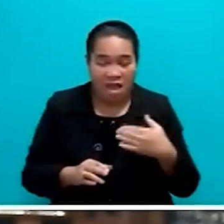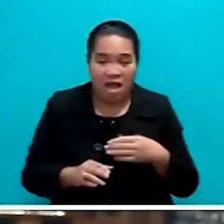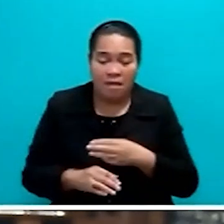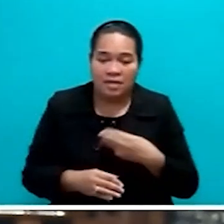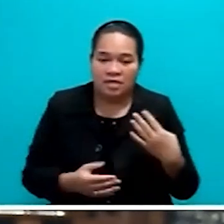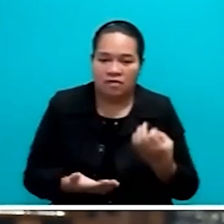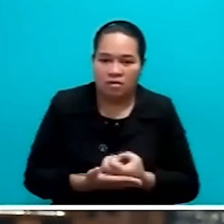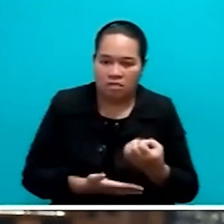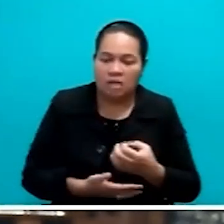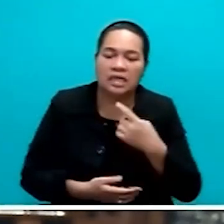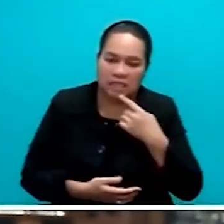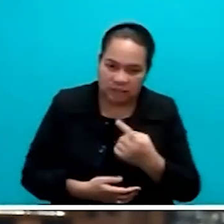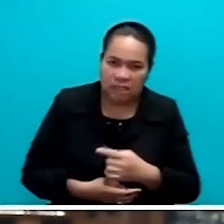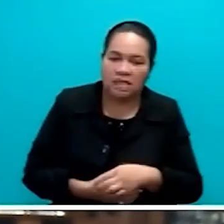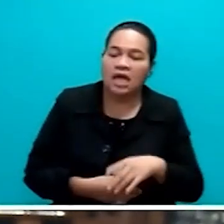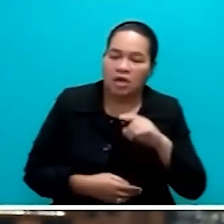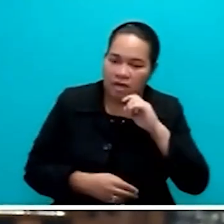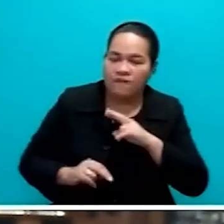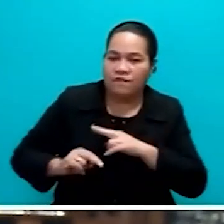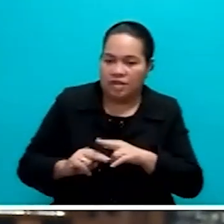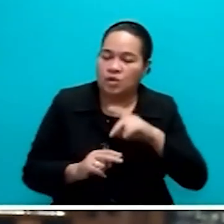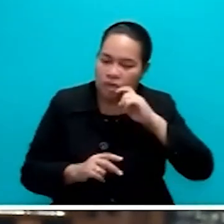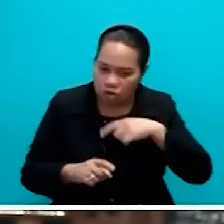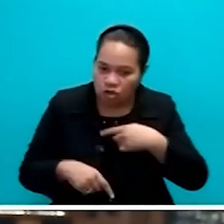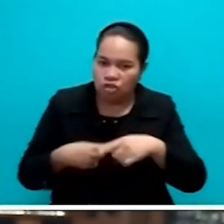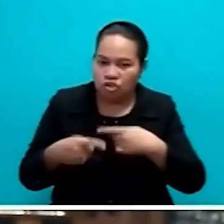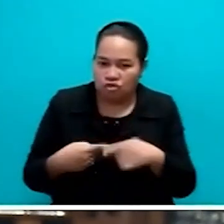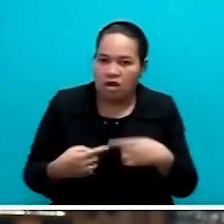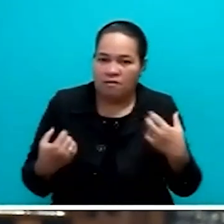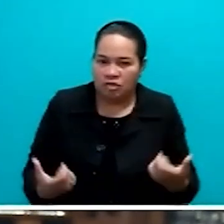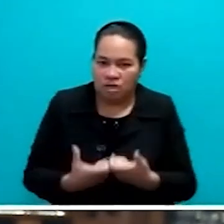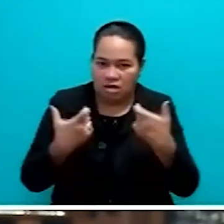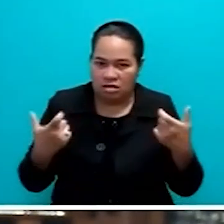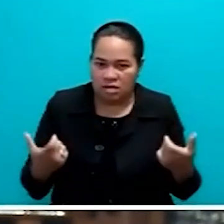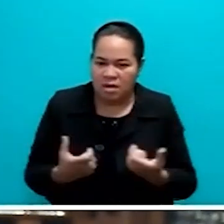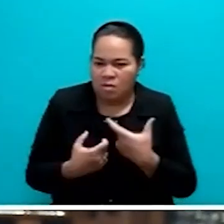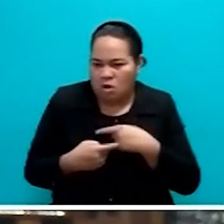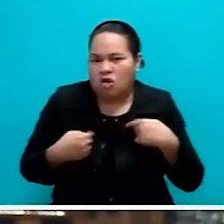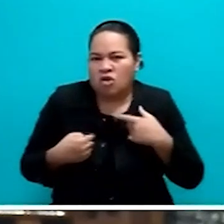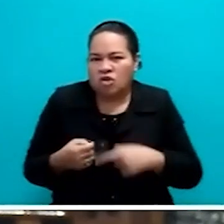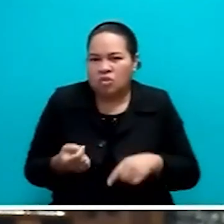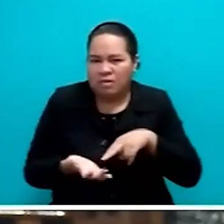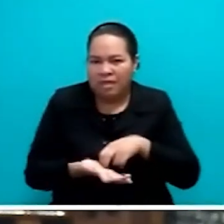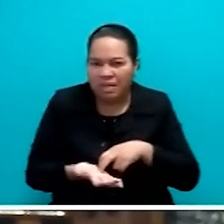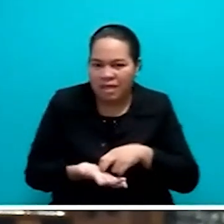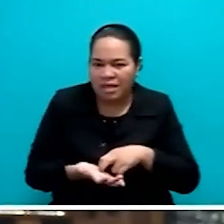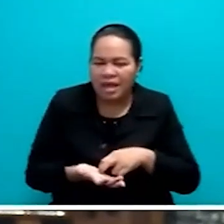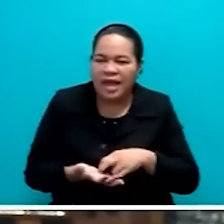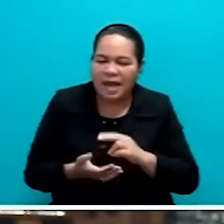will continue to face certain challenges and constraints due to our vulnerability and narrow-based